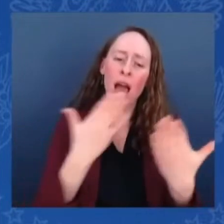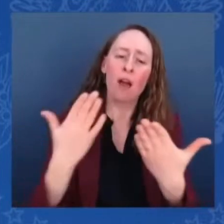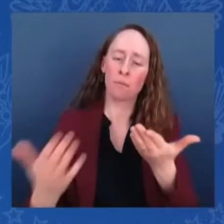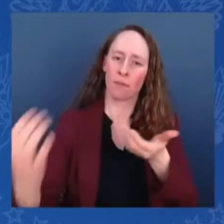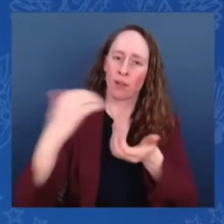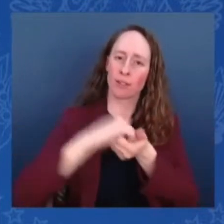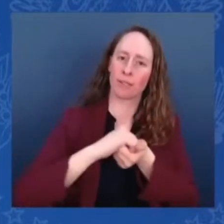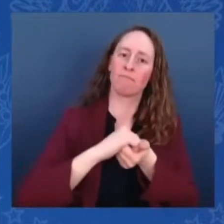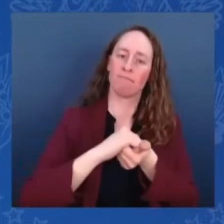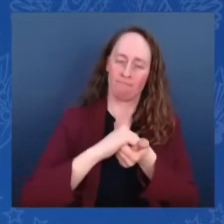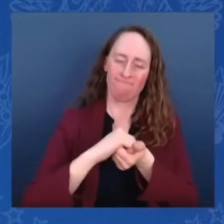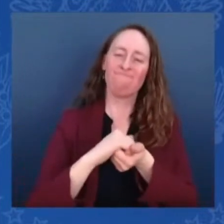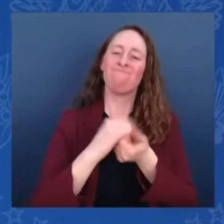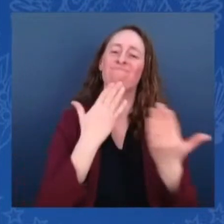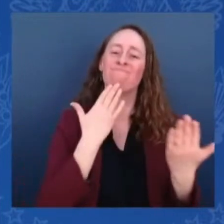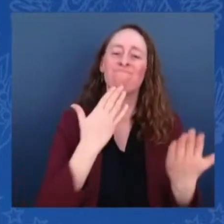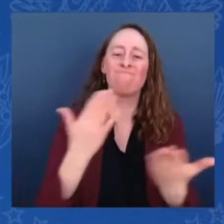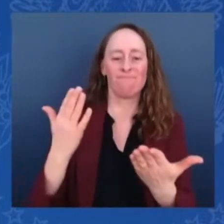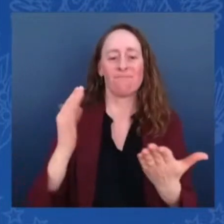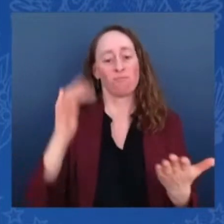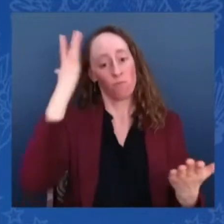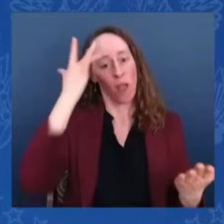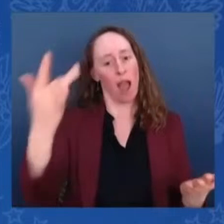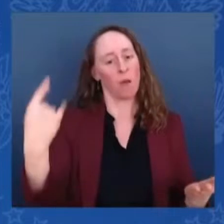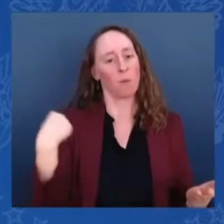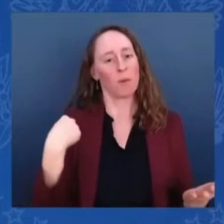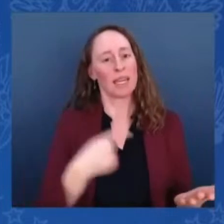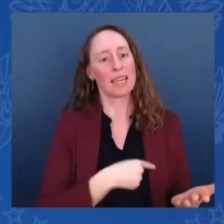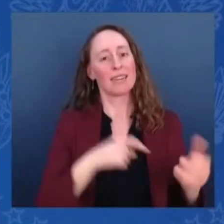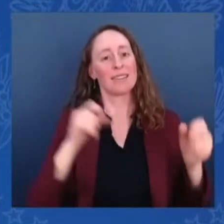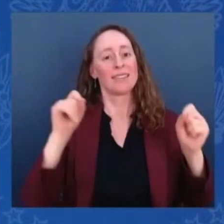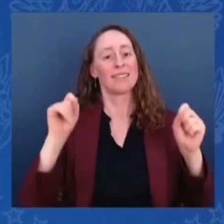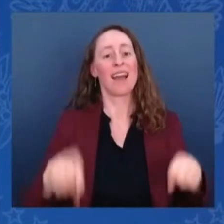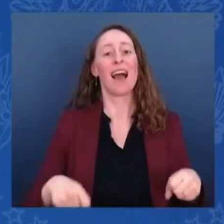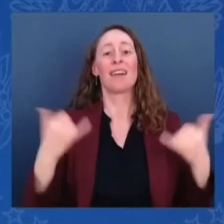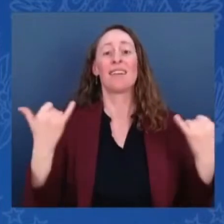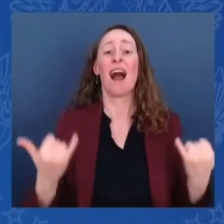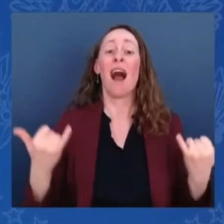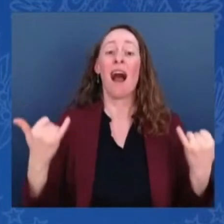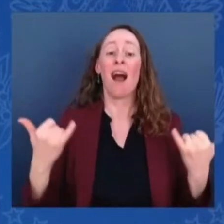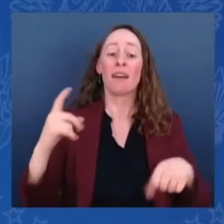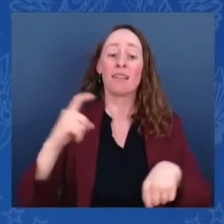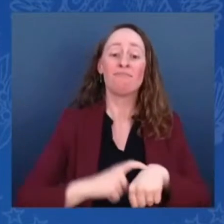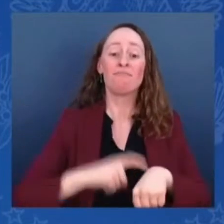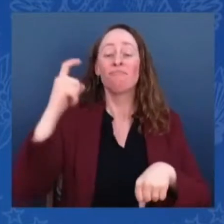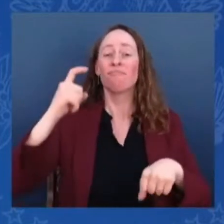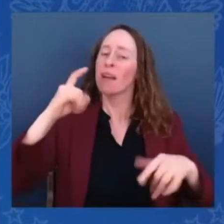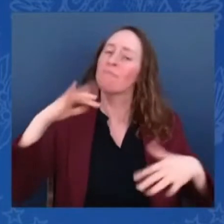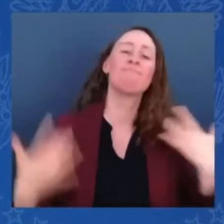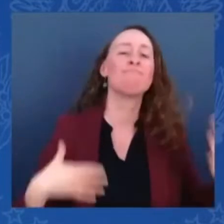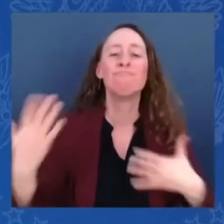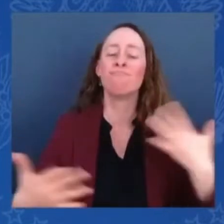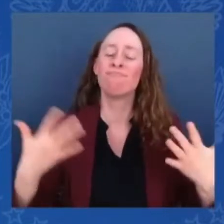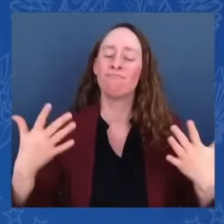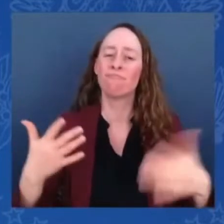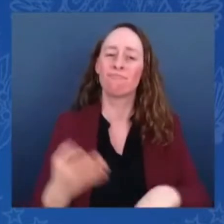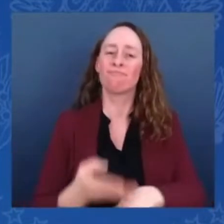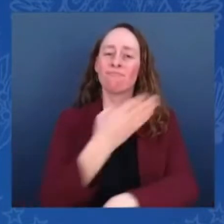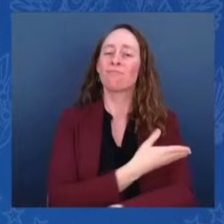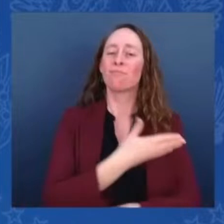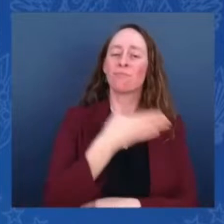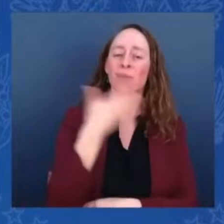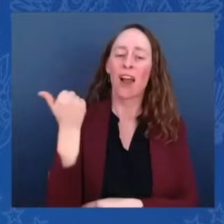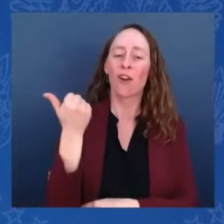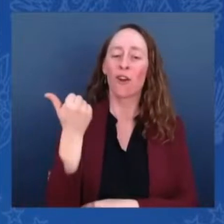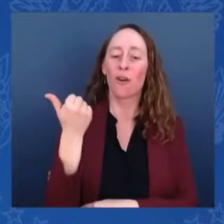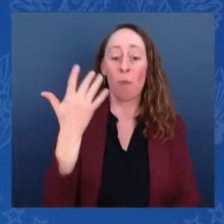been able to re-engage and rejuvenate our diplomacy. Mr. President, that's you.